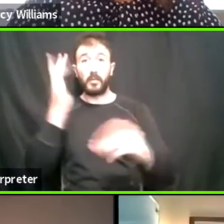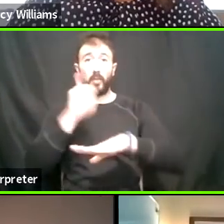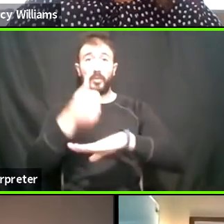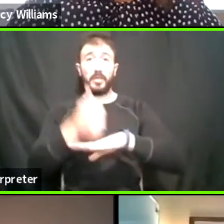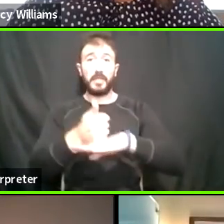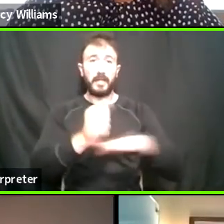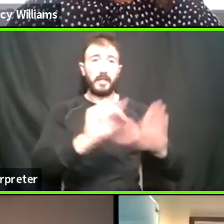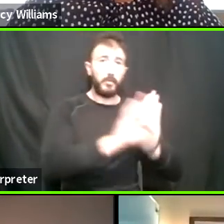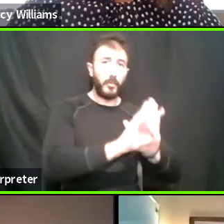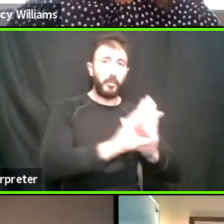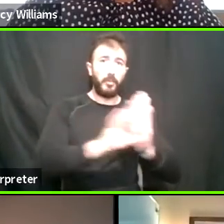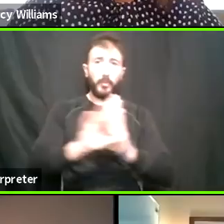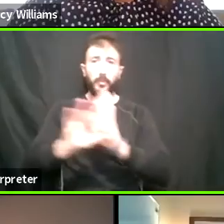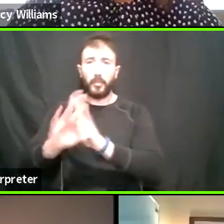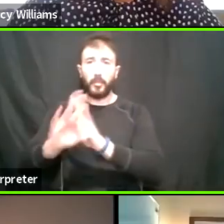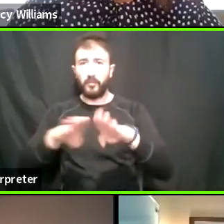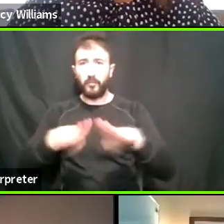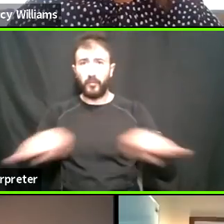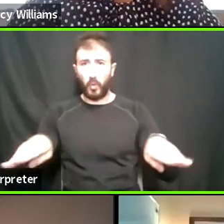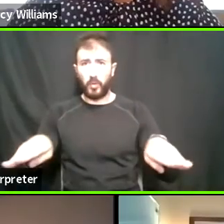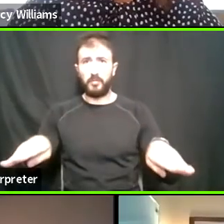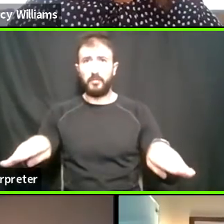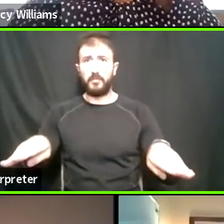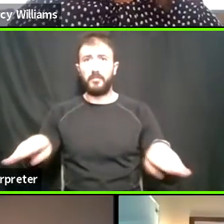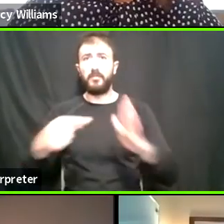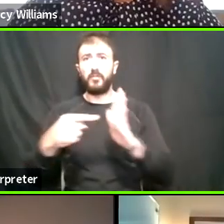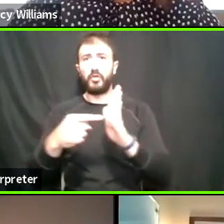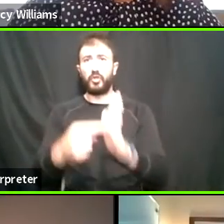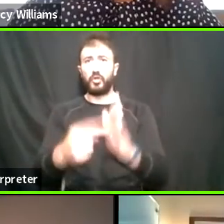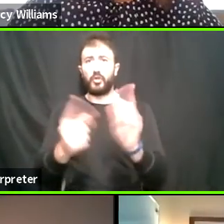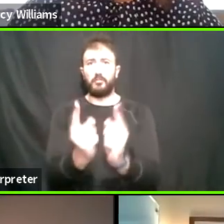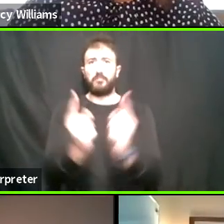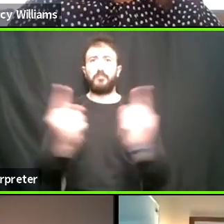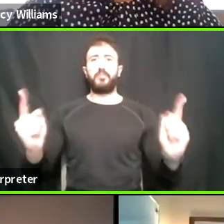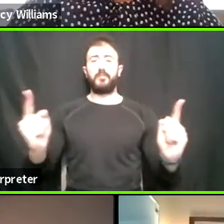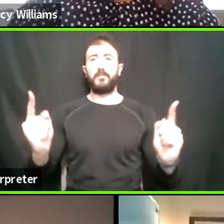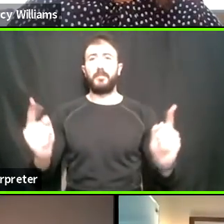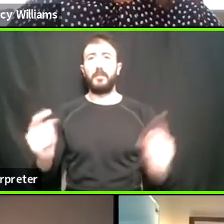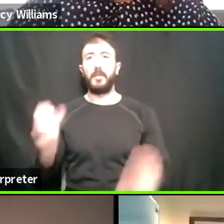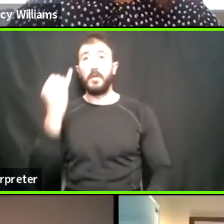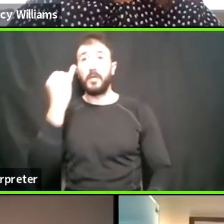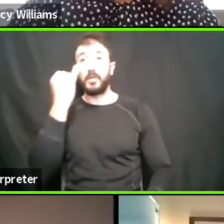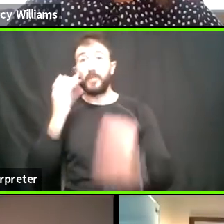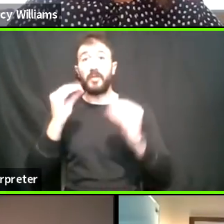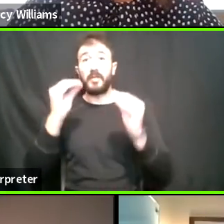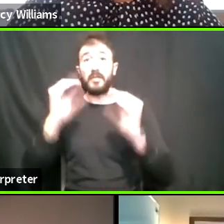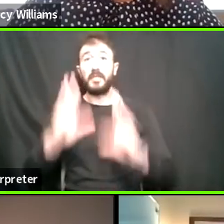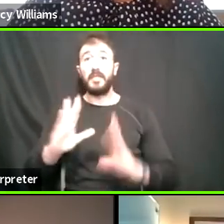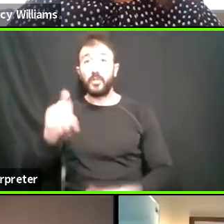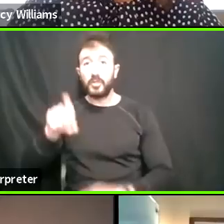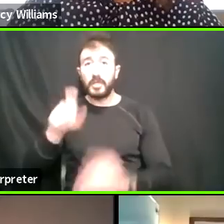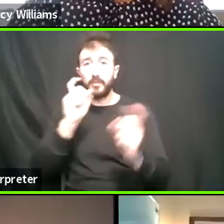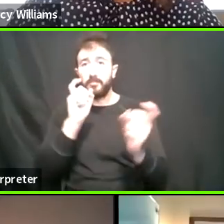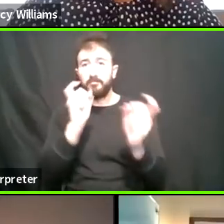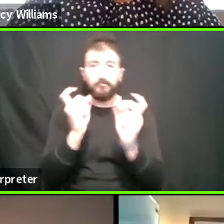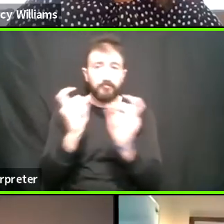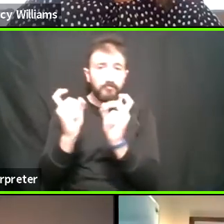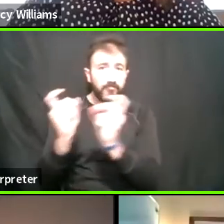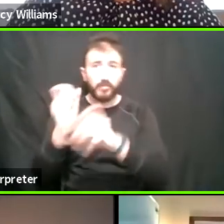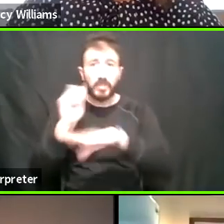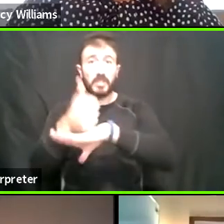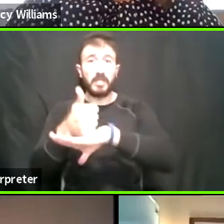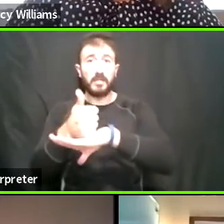when the time comes. So if they want to make temporary modifications, adjustments to help them work with this